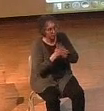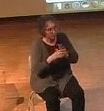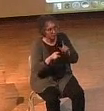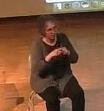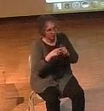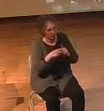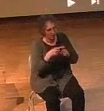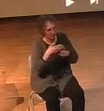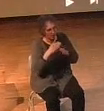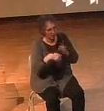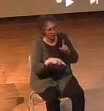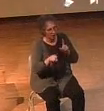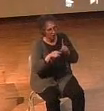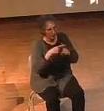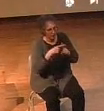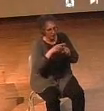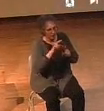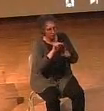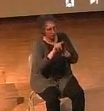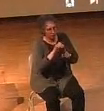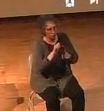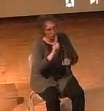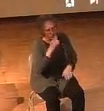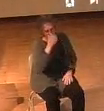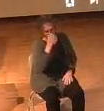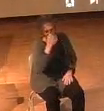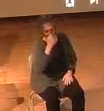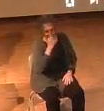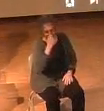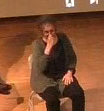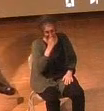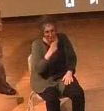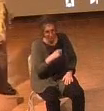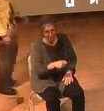I got to end on a positive note. So